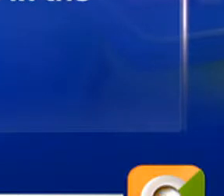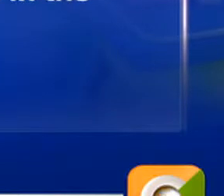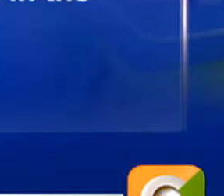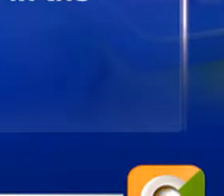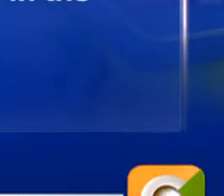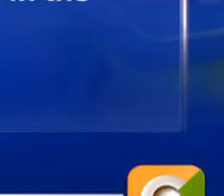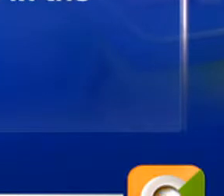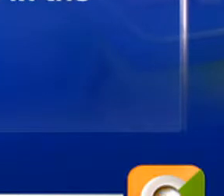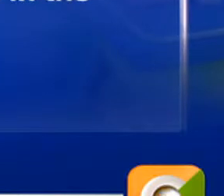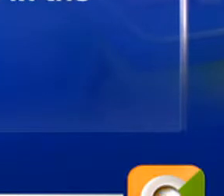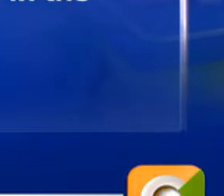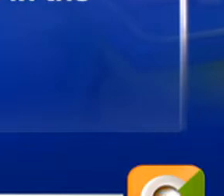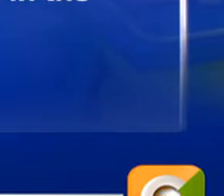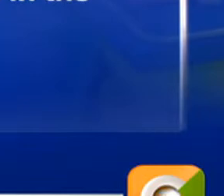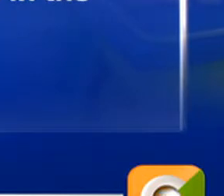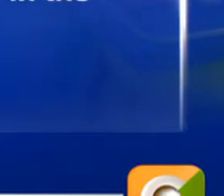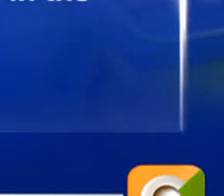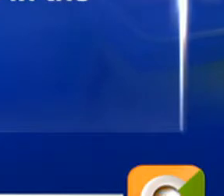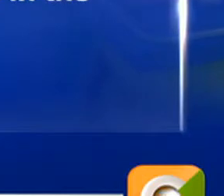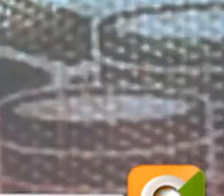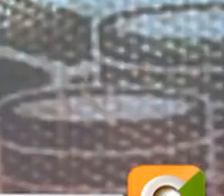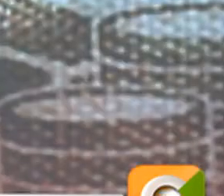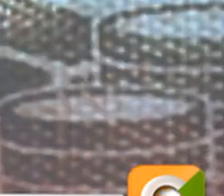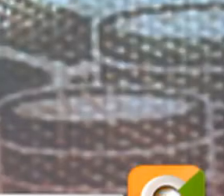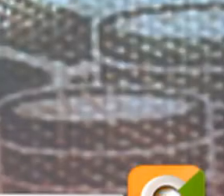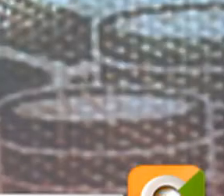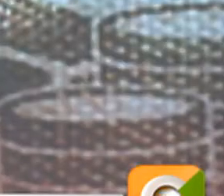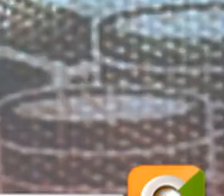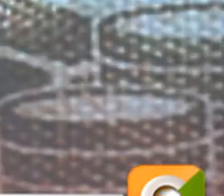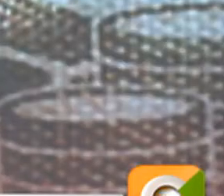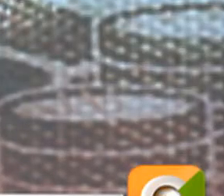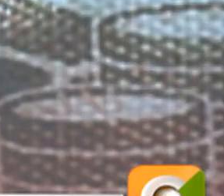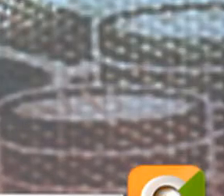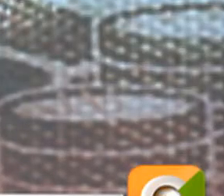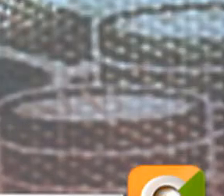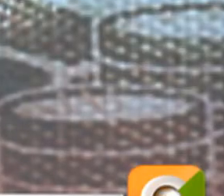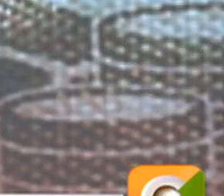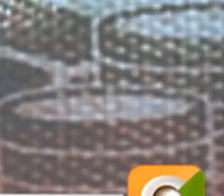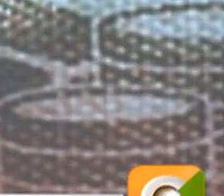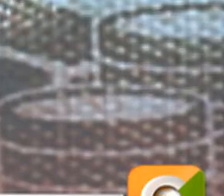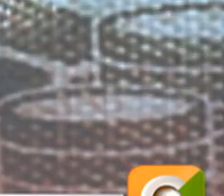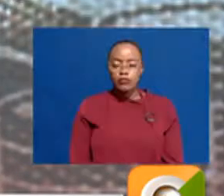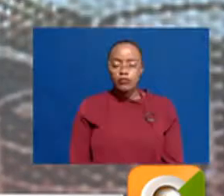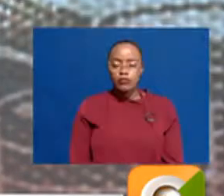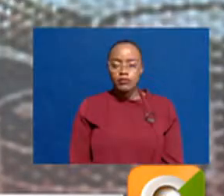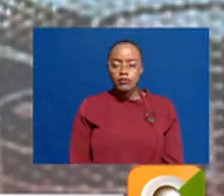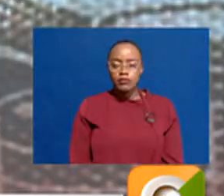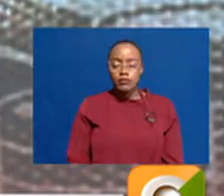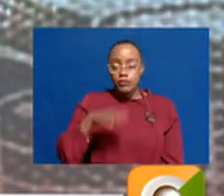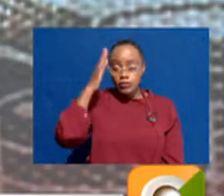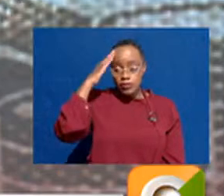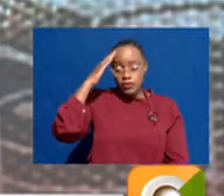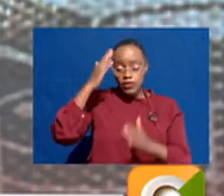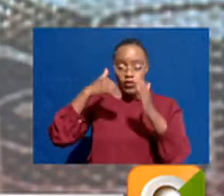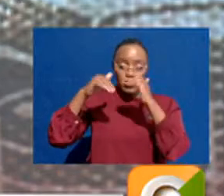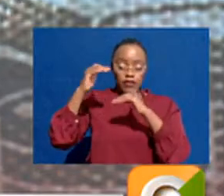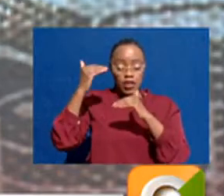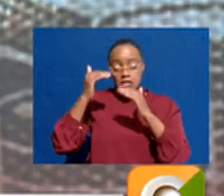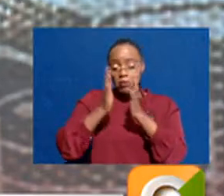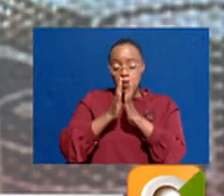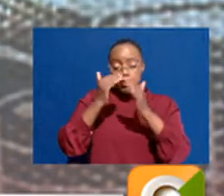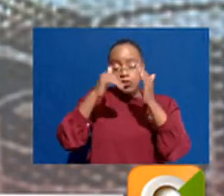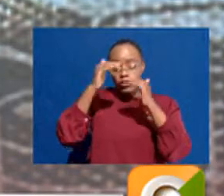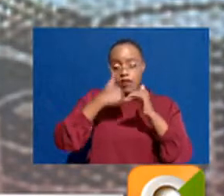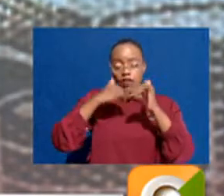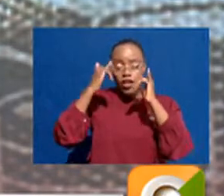that? Well, now, remember, public universities, they now have a new funding model, mm-hmm. which I'm